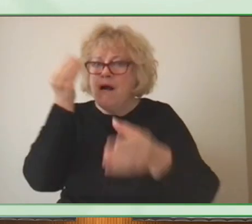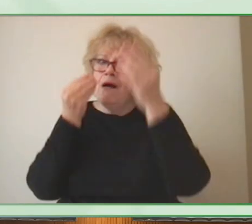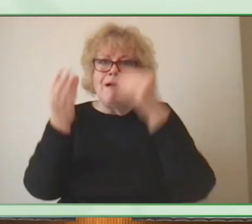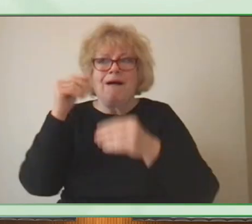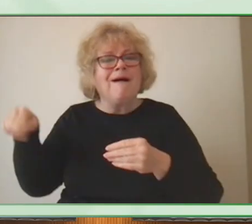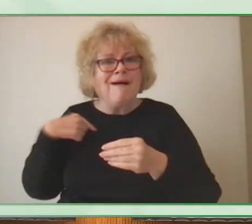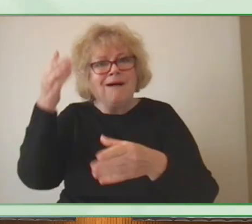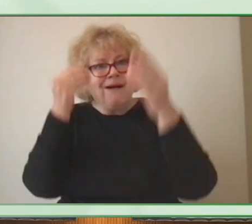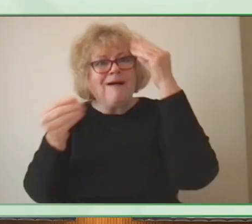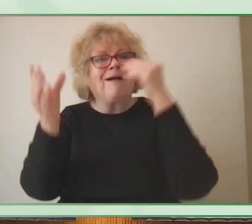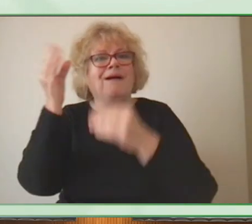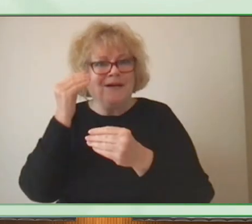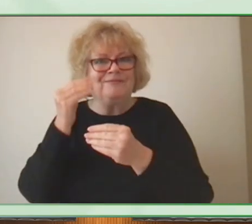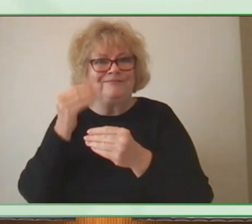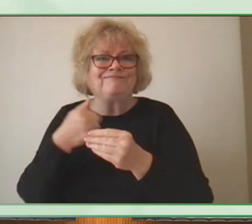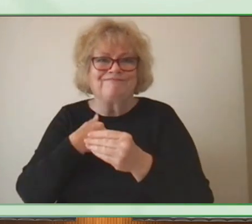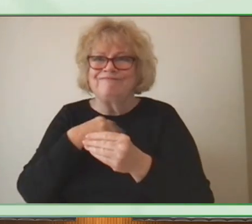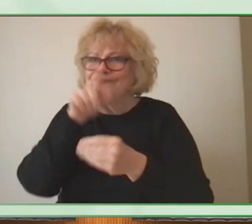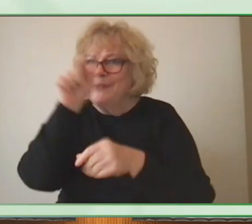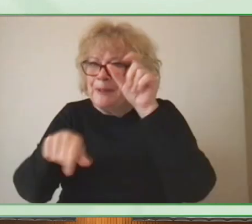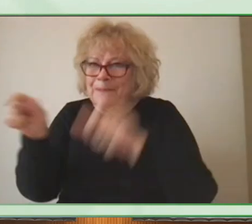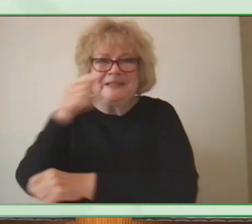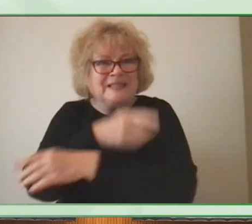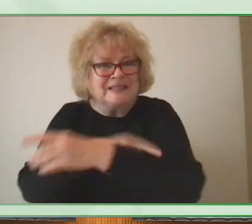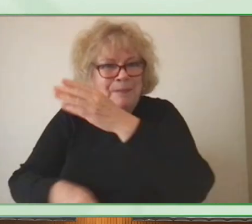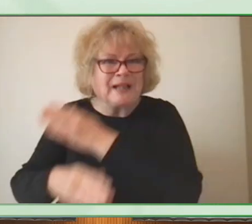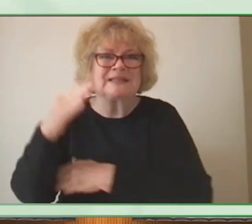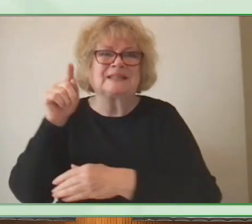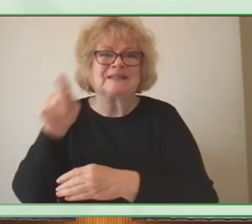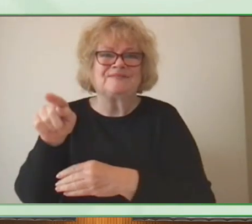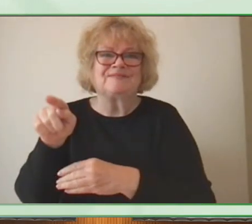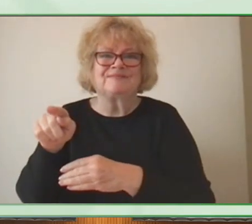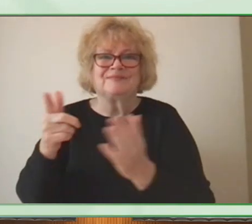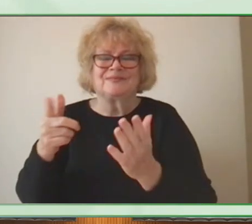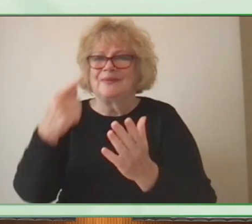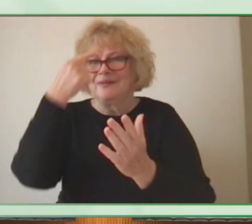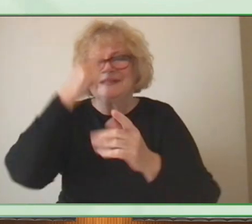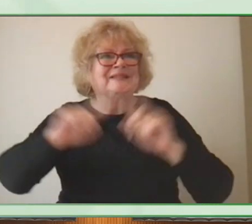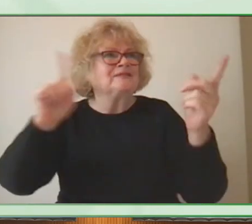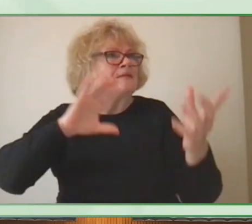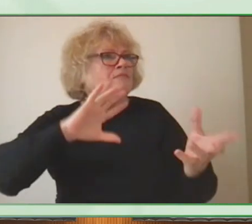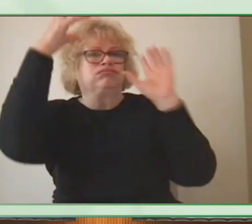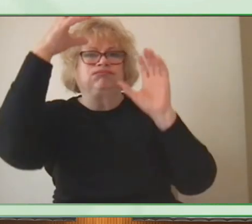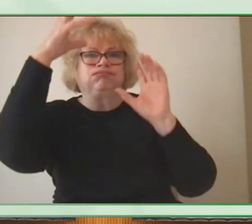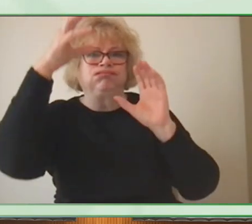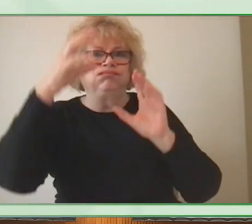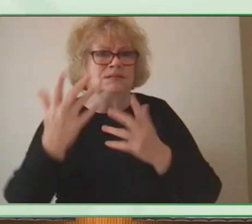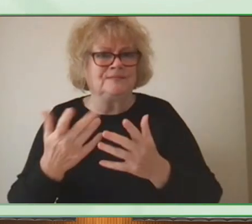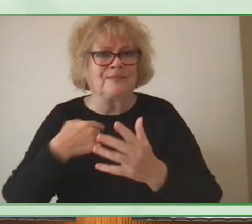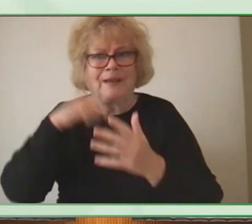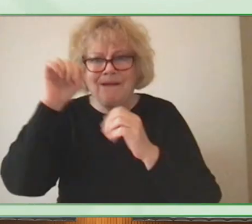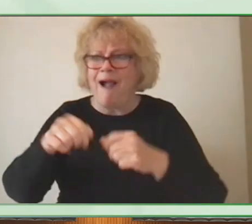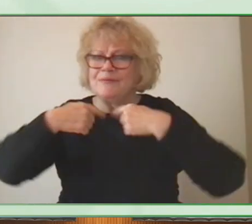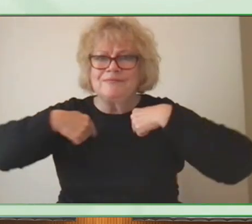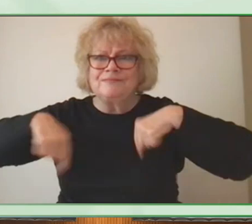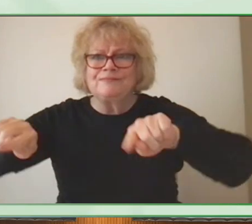but also we can be subjects, and we can provide support not only for people with disabilities. I